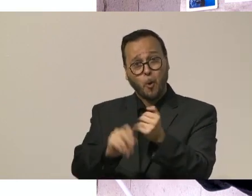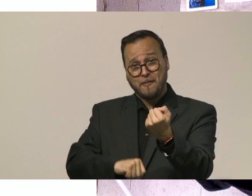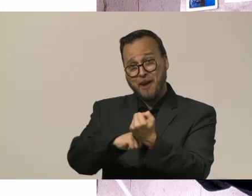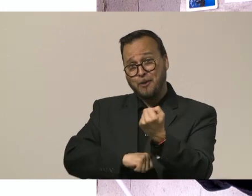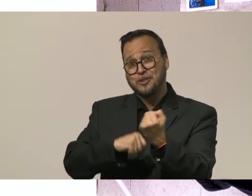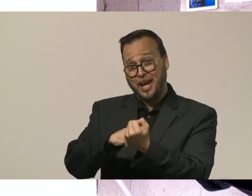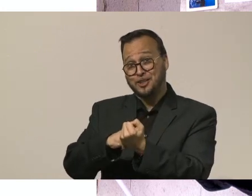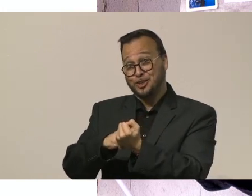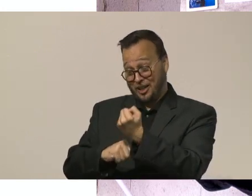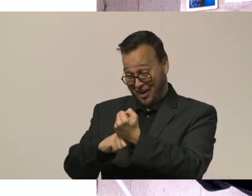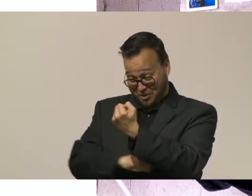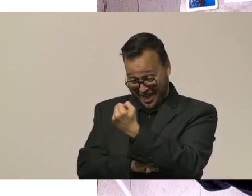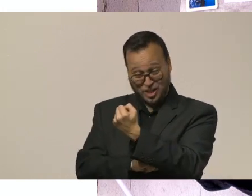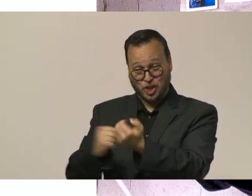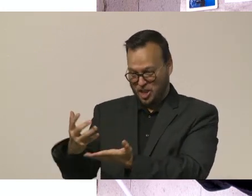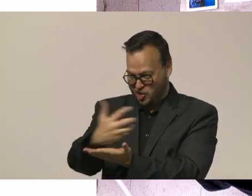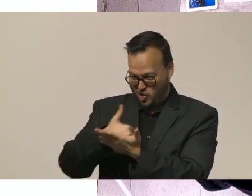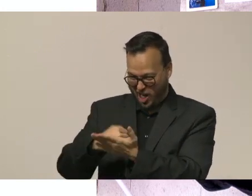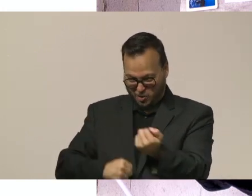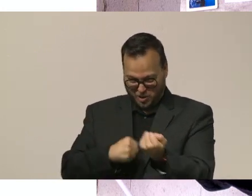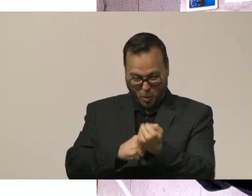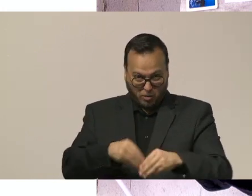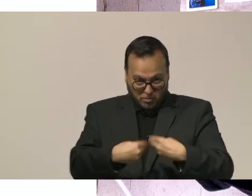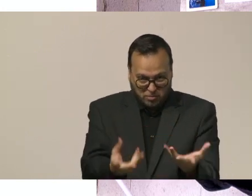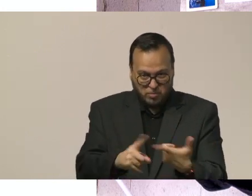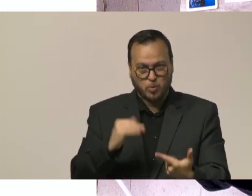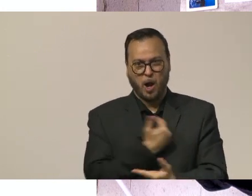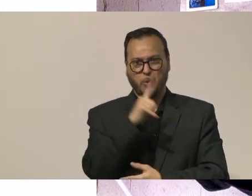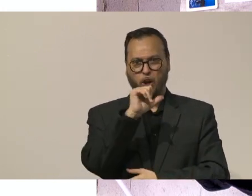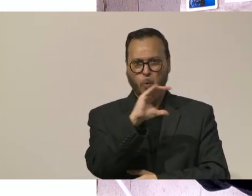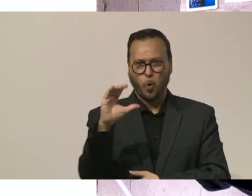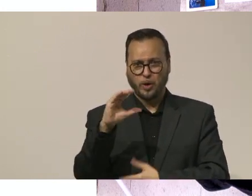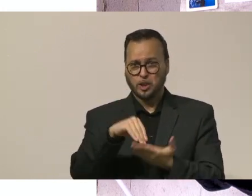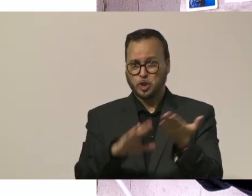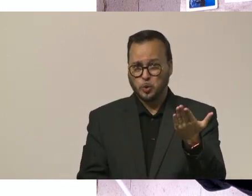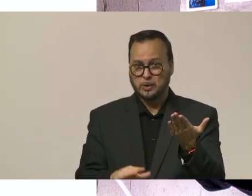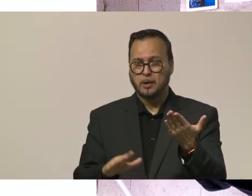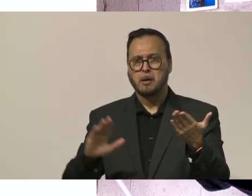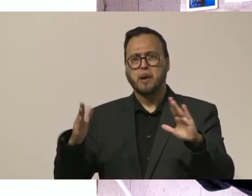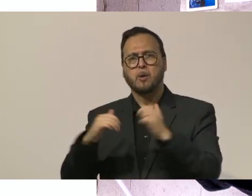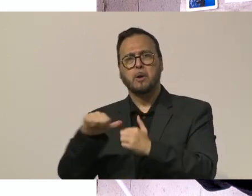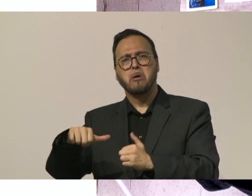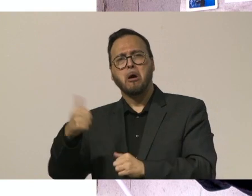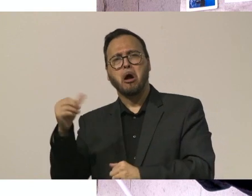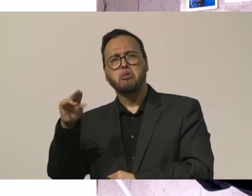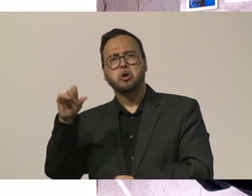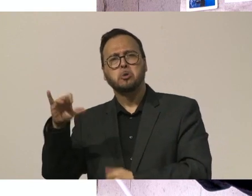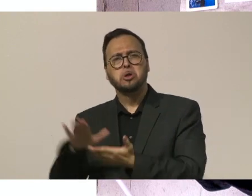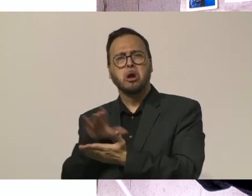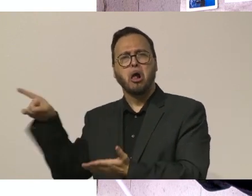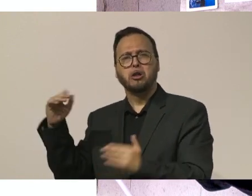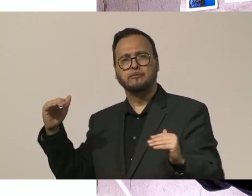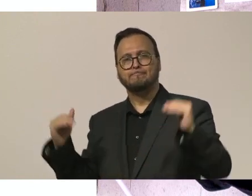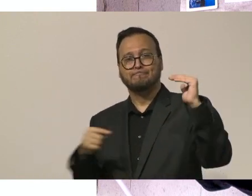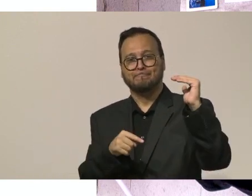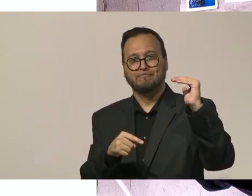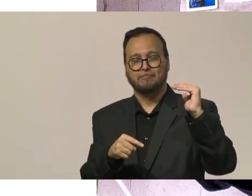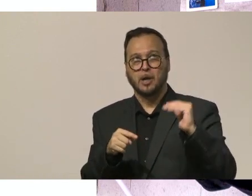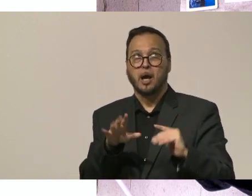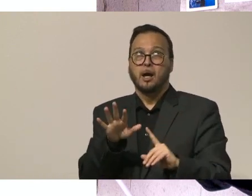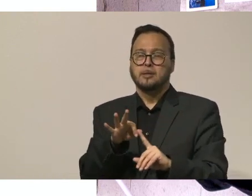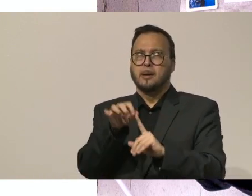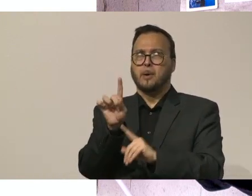foundation-generated support for our LaGuardia students than any of the other CUNY community colleges. All right, except maybe for